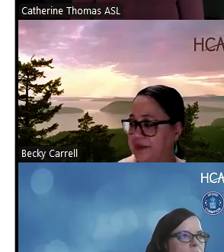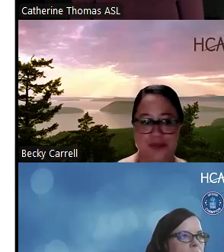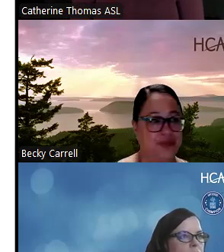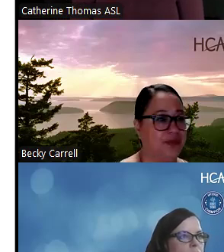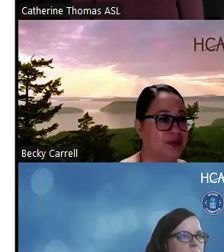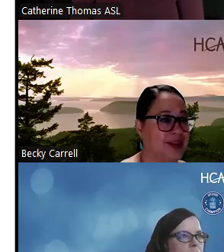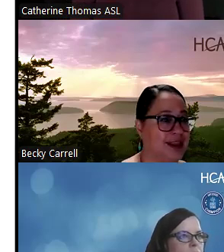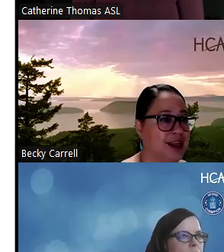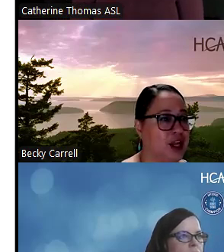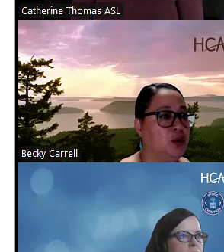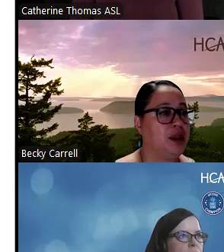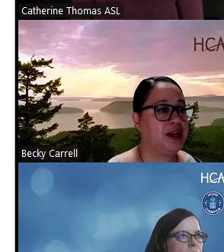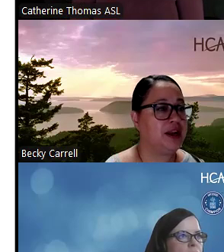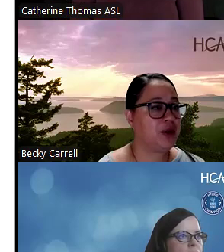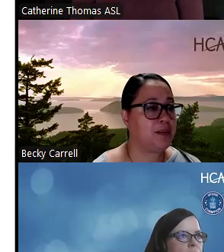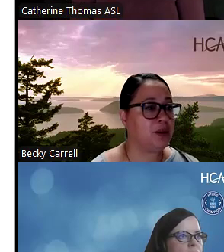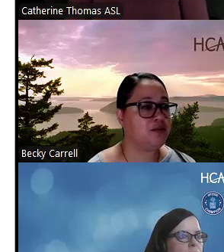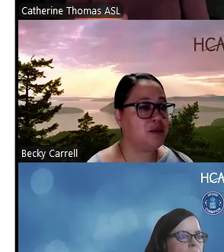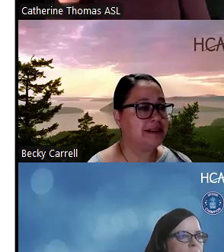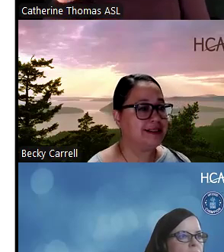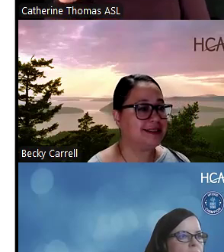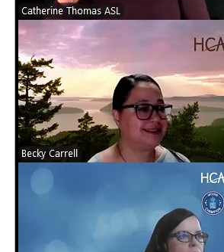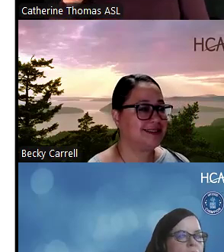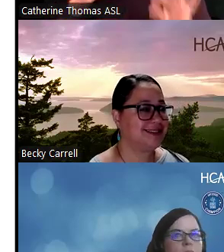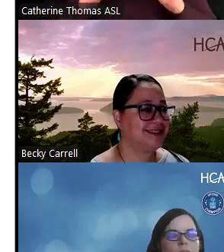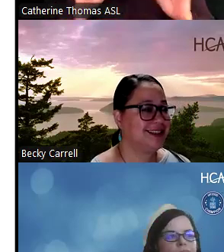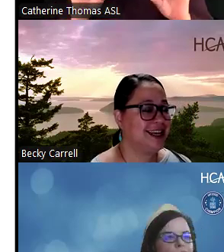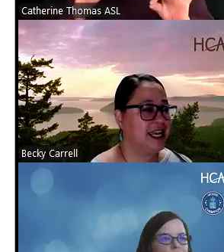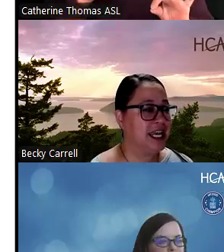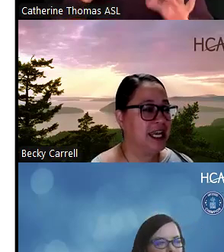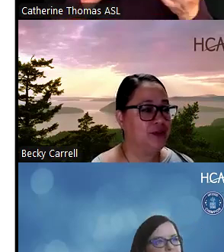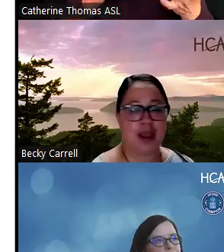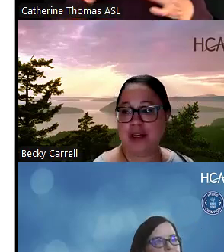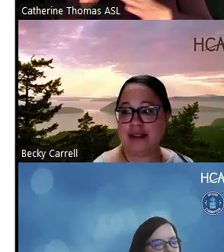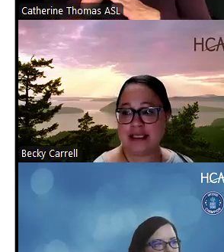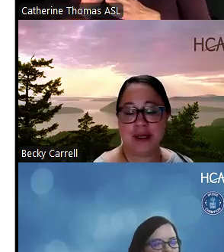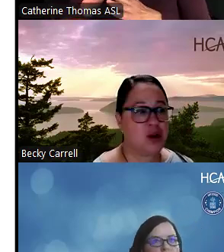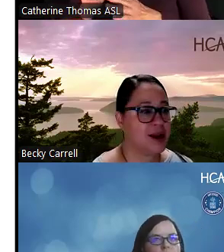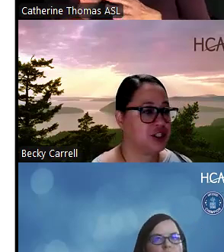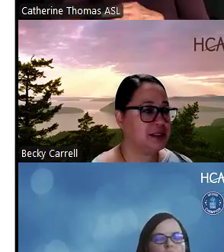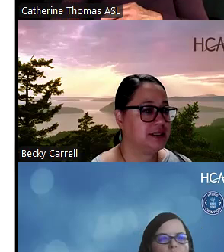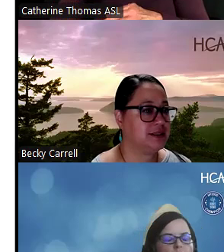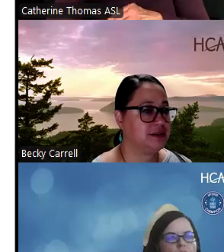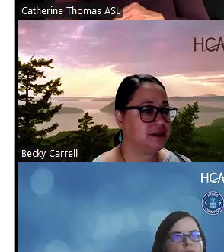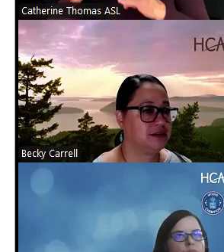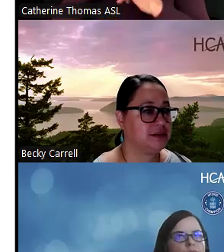Great. We'll give it another couple of moments. If you have any last minute